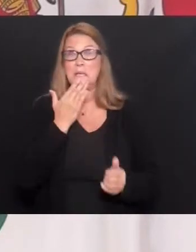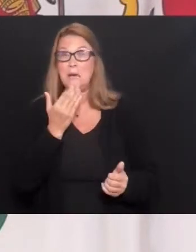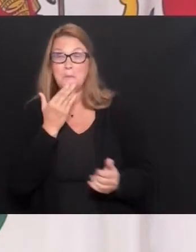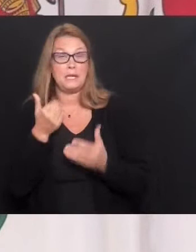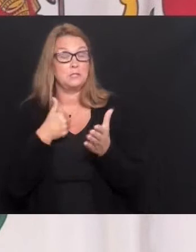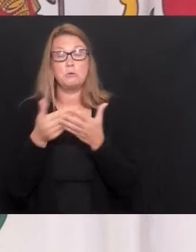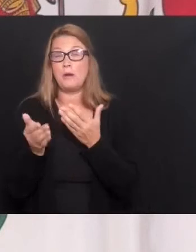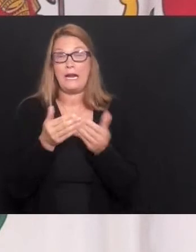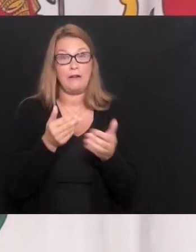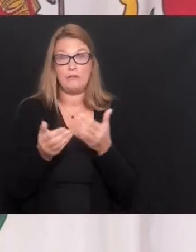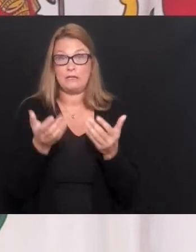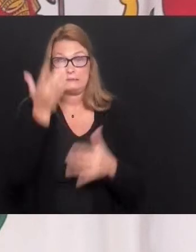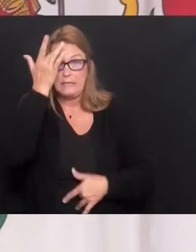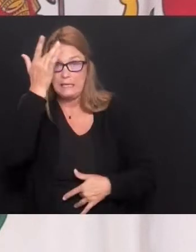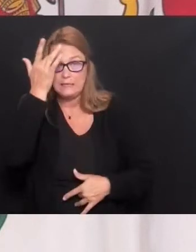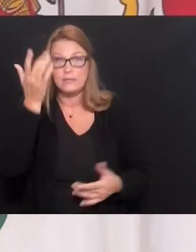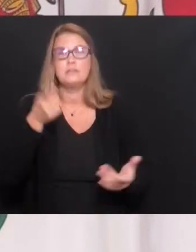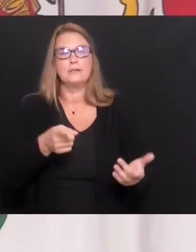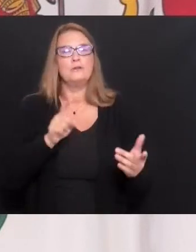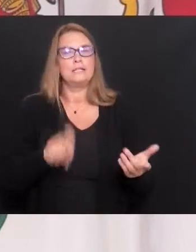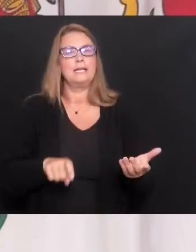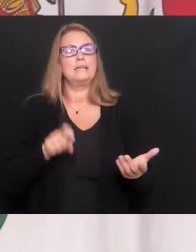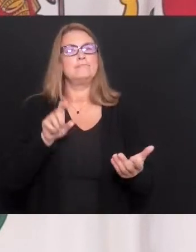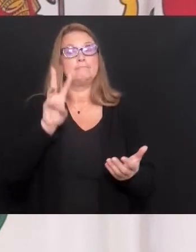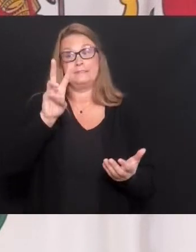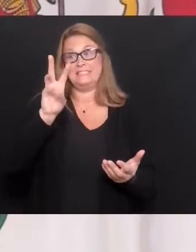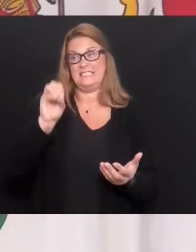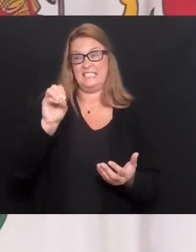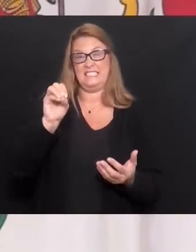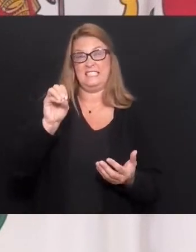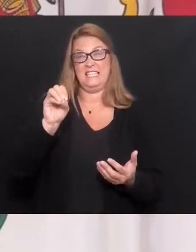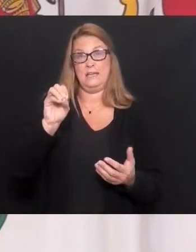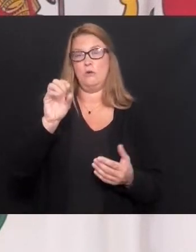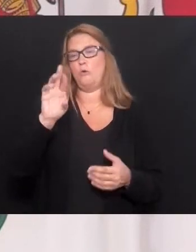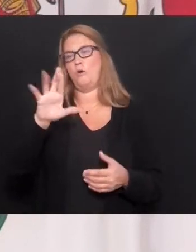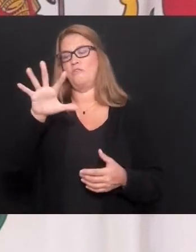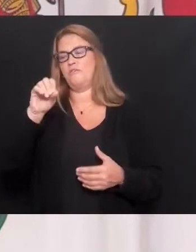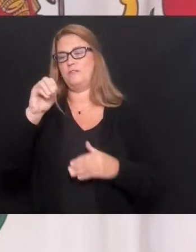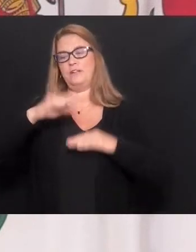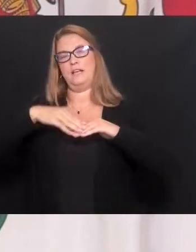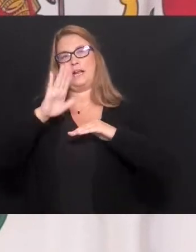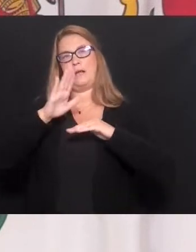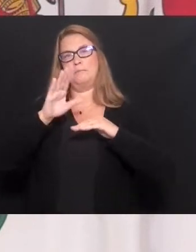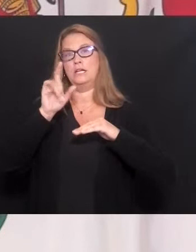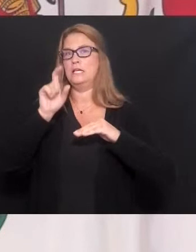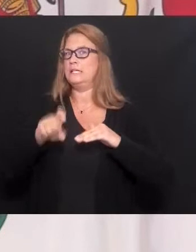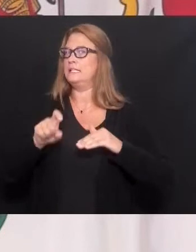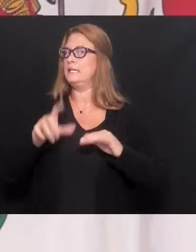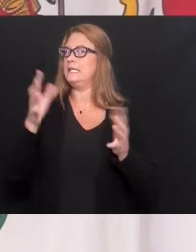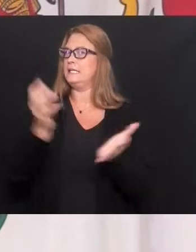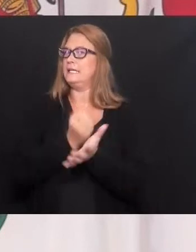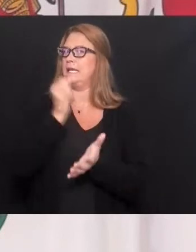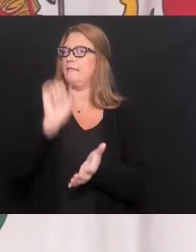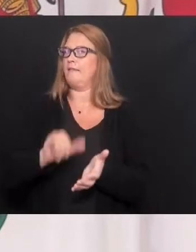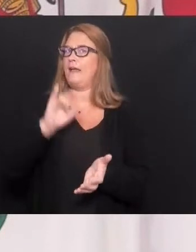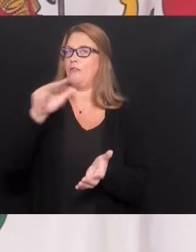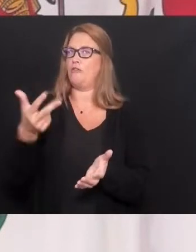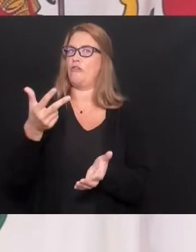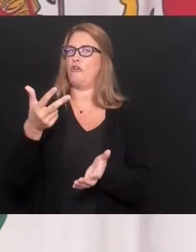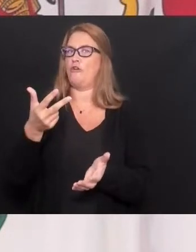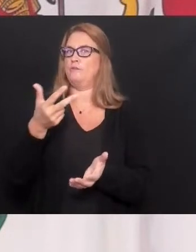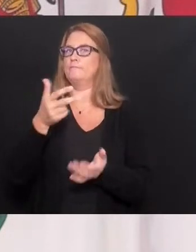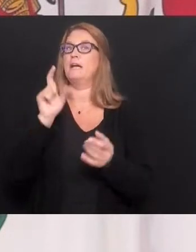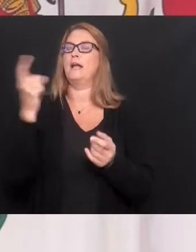be, absolutely, and you're 60 years old or 50 and older and everything, you probably need to really think really hard indoors about